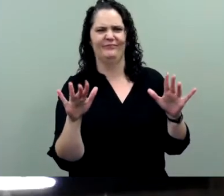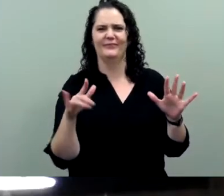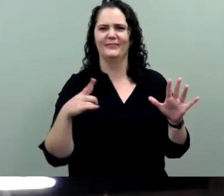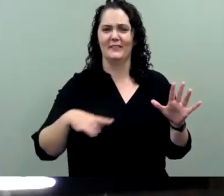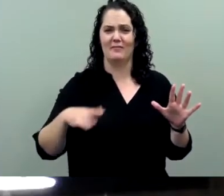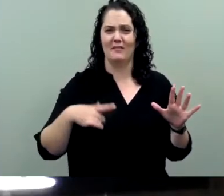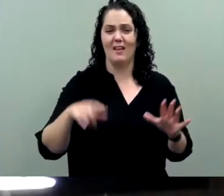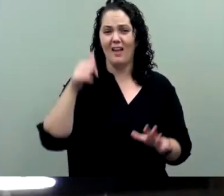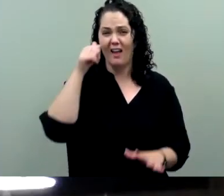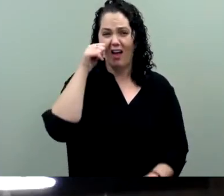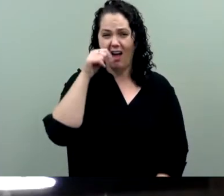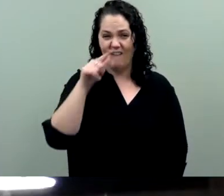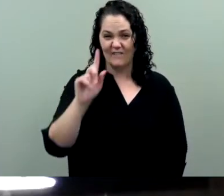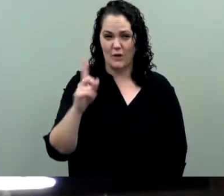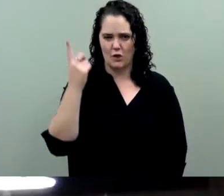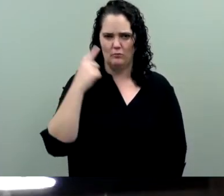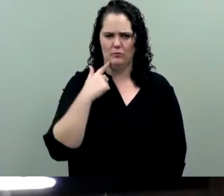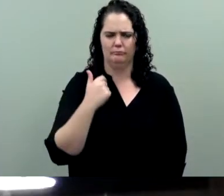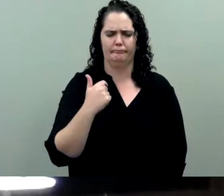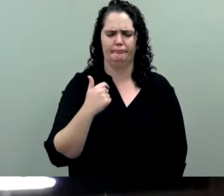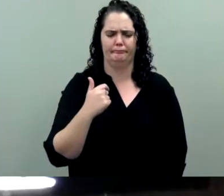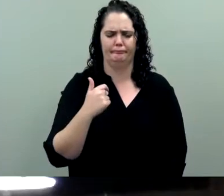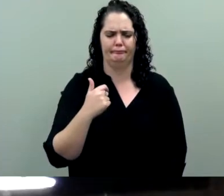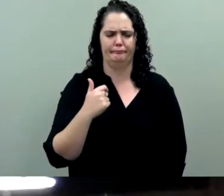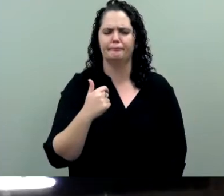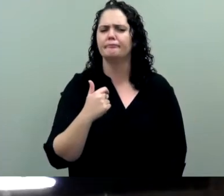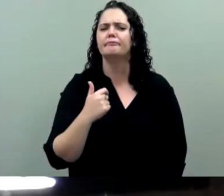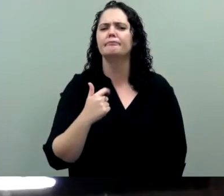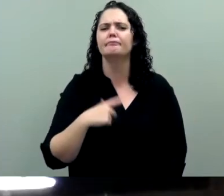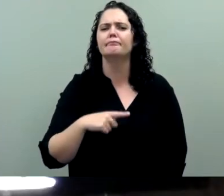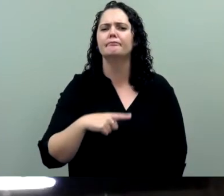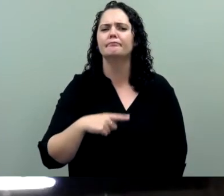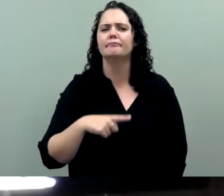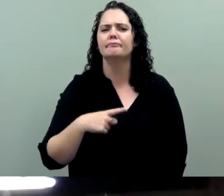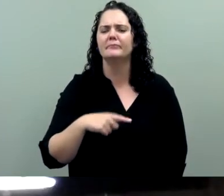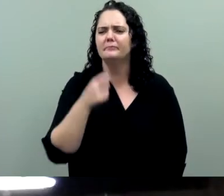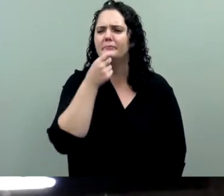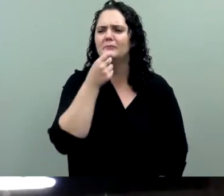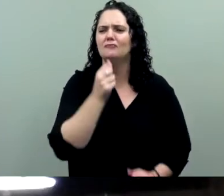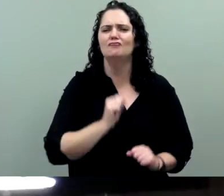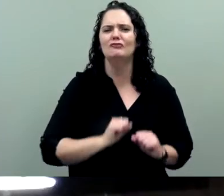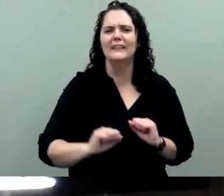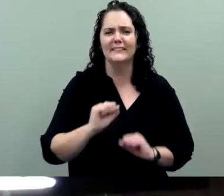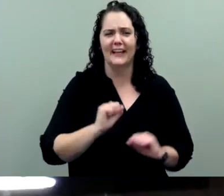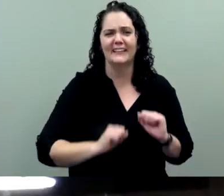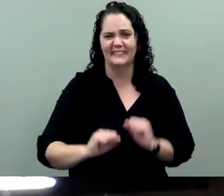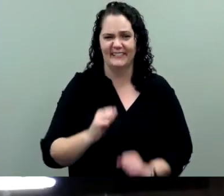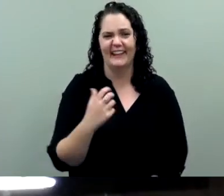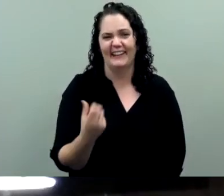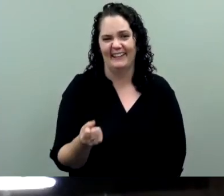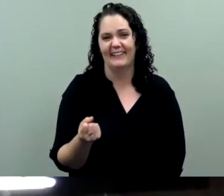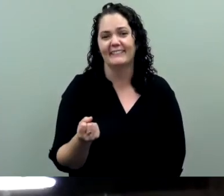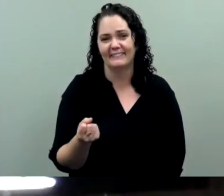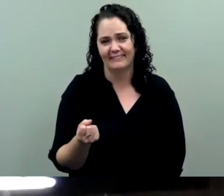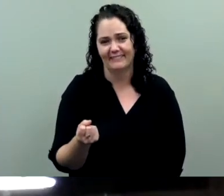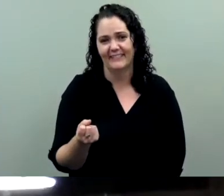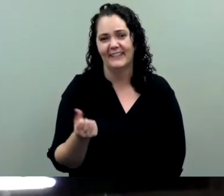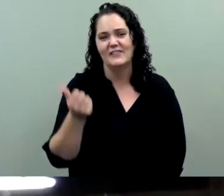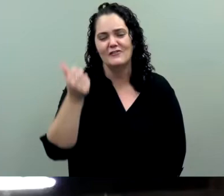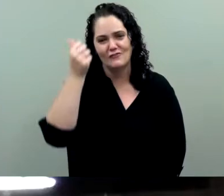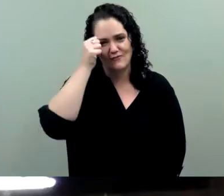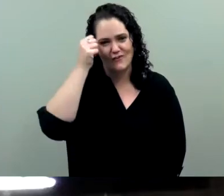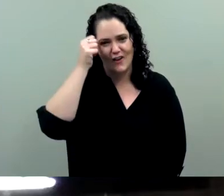going to feel difficult. You're going to feel resistance. You know, Rebecca Horn, when she first started to do her body extensions